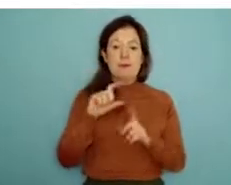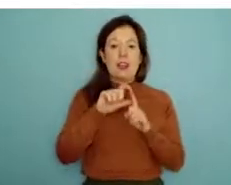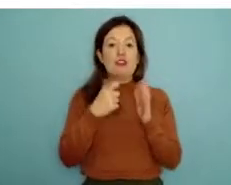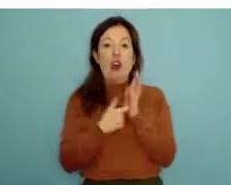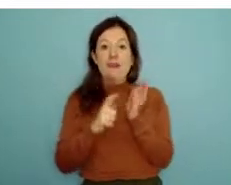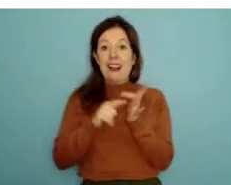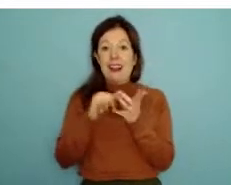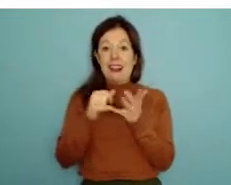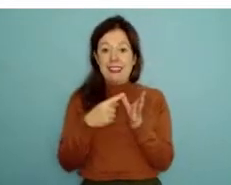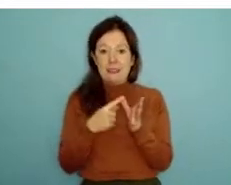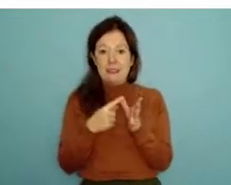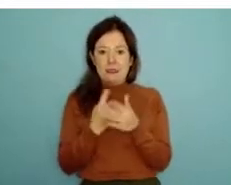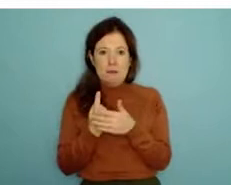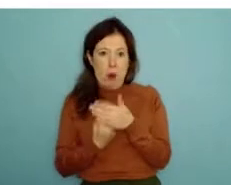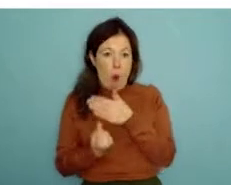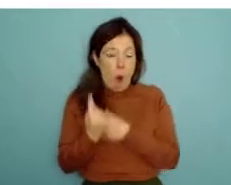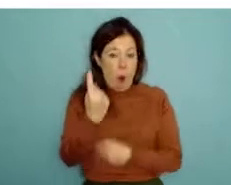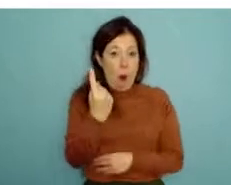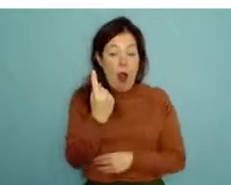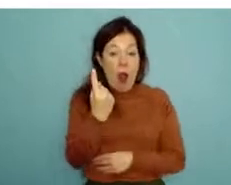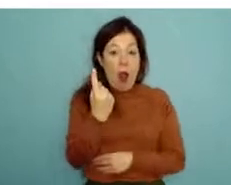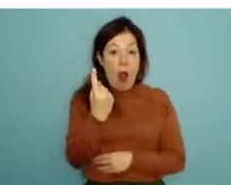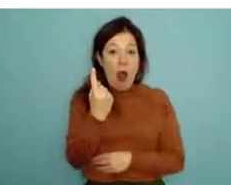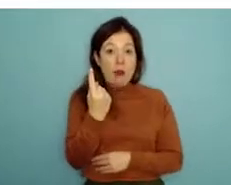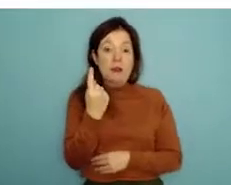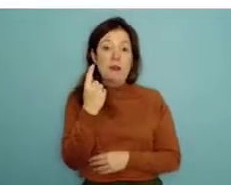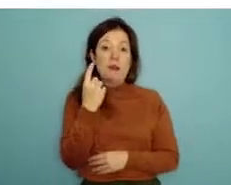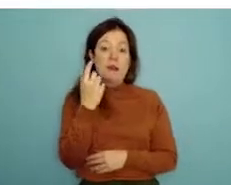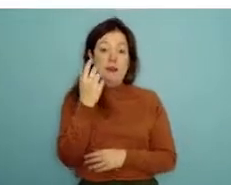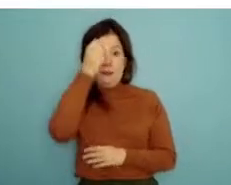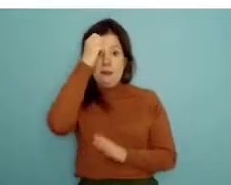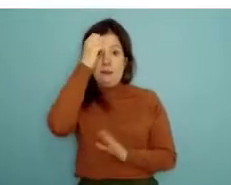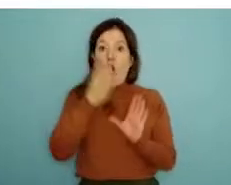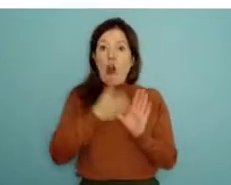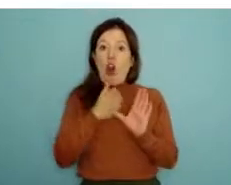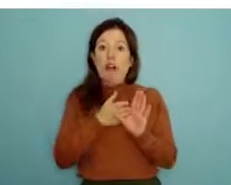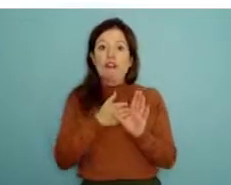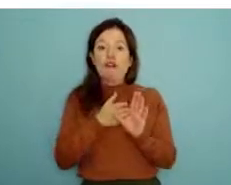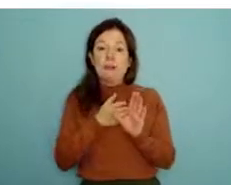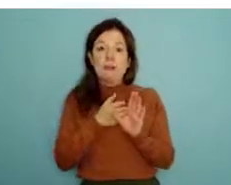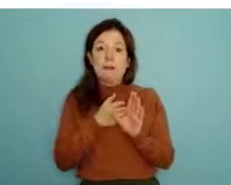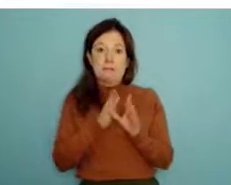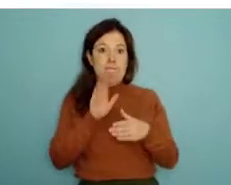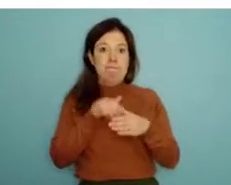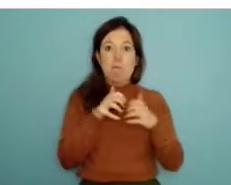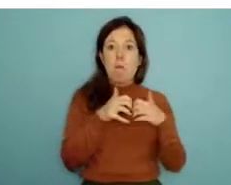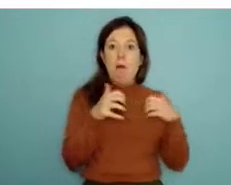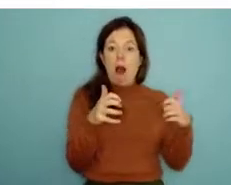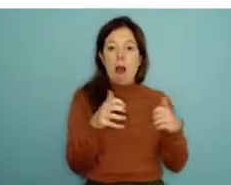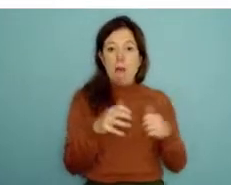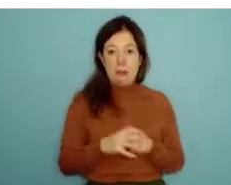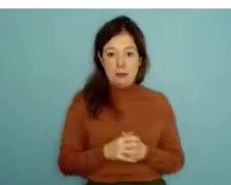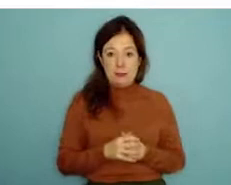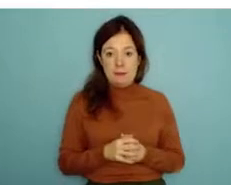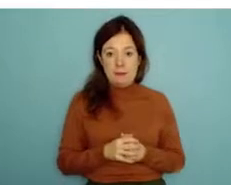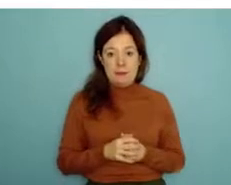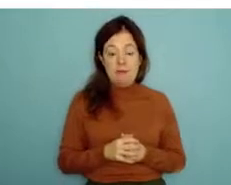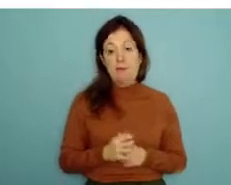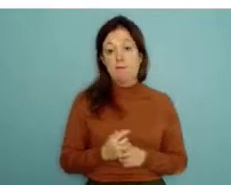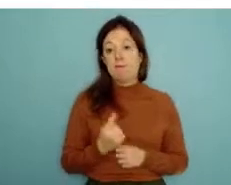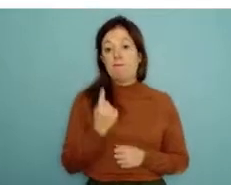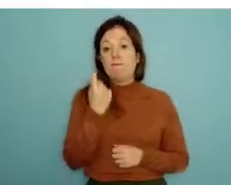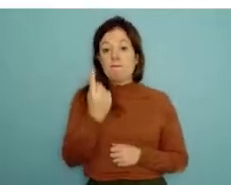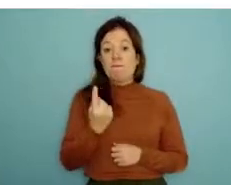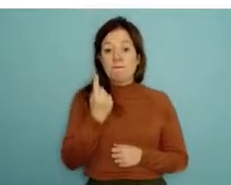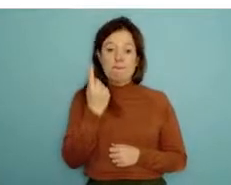and one of the first applied psychologists that has joined Parliament. She served on a